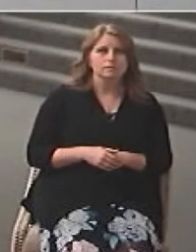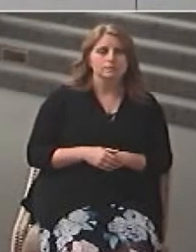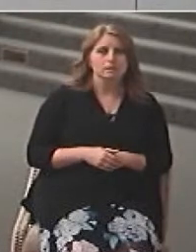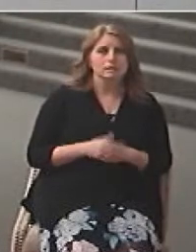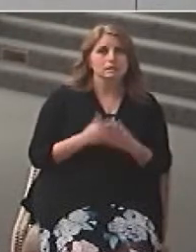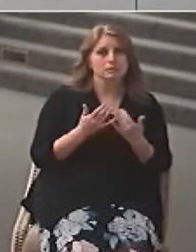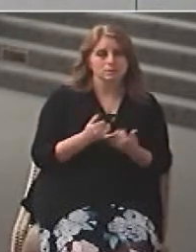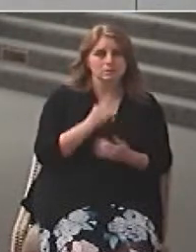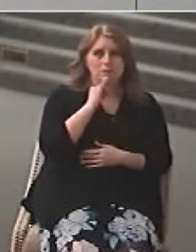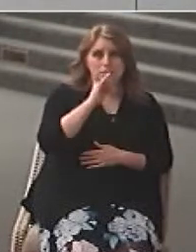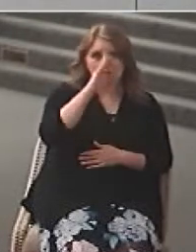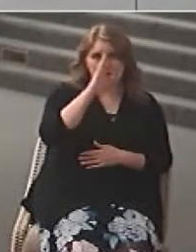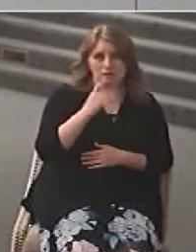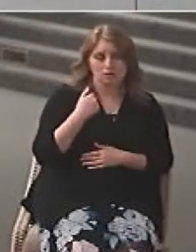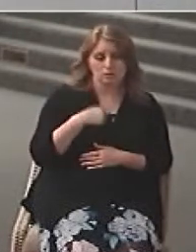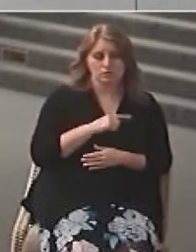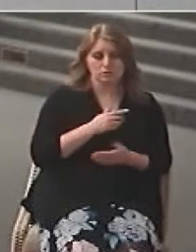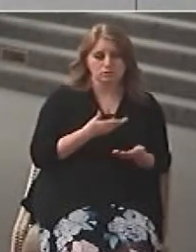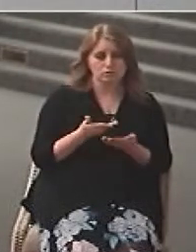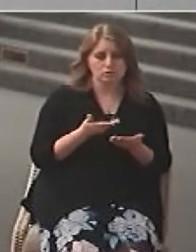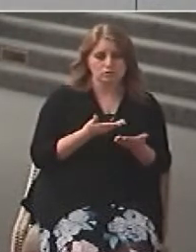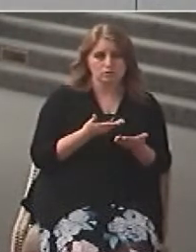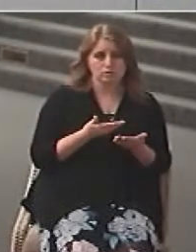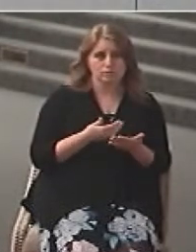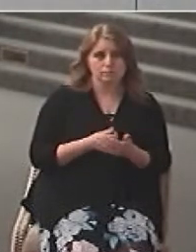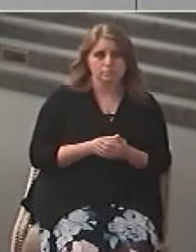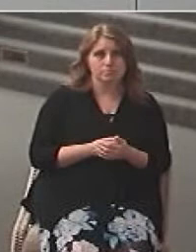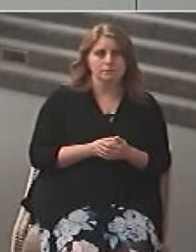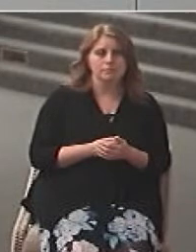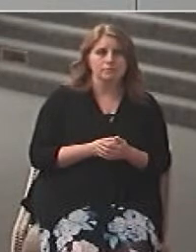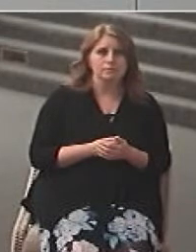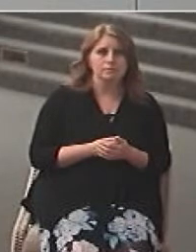This is the God that we serve.